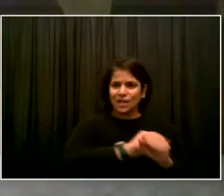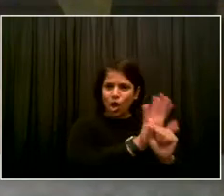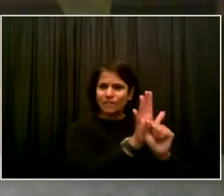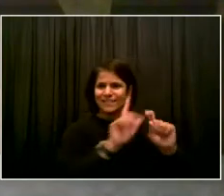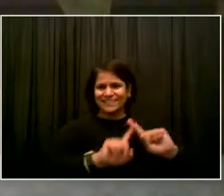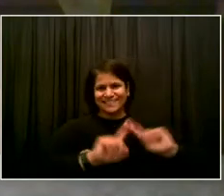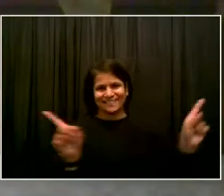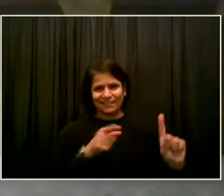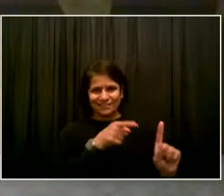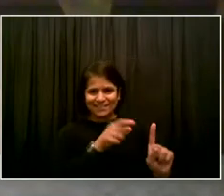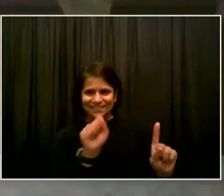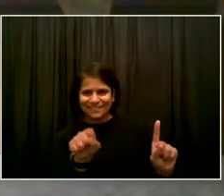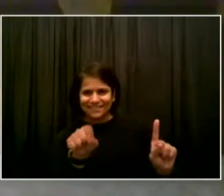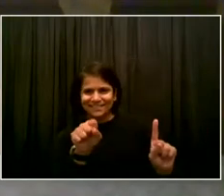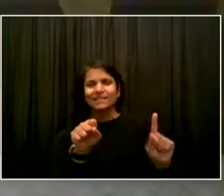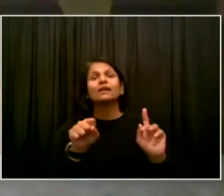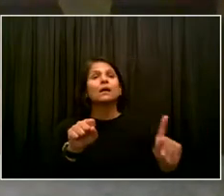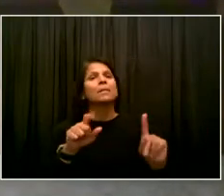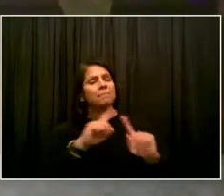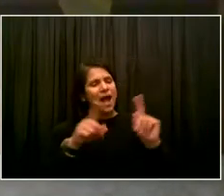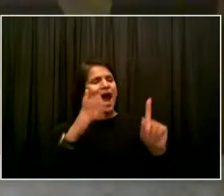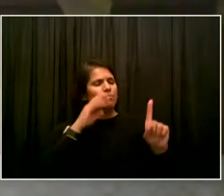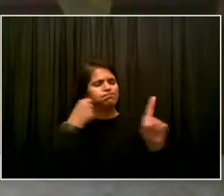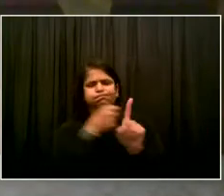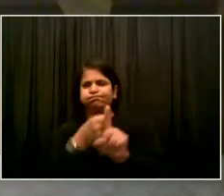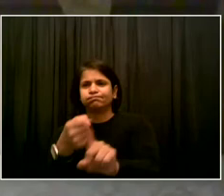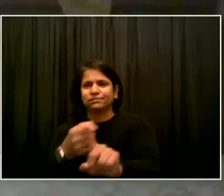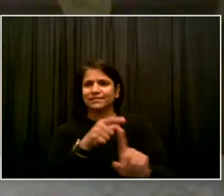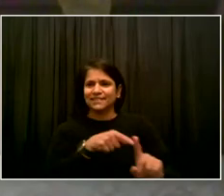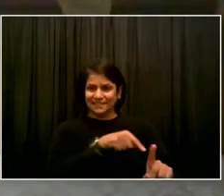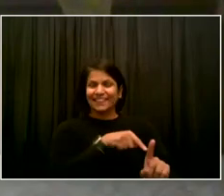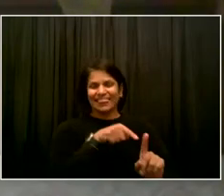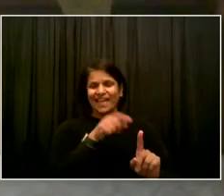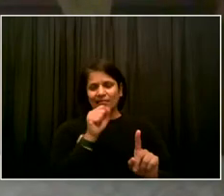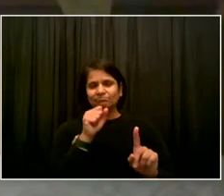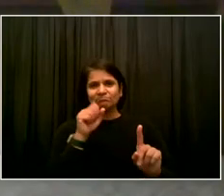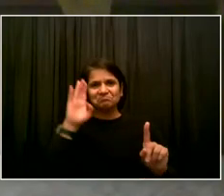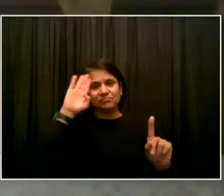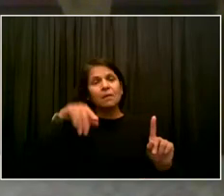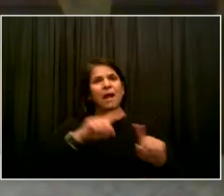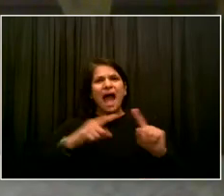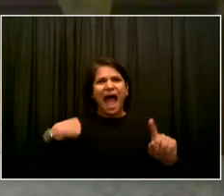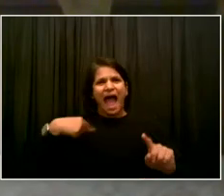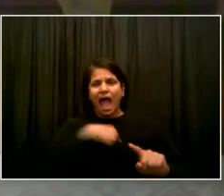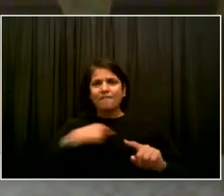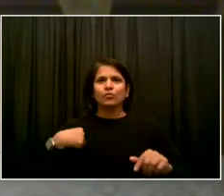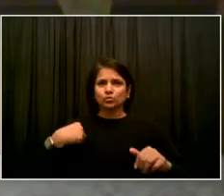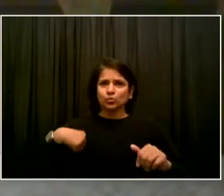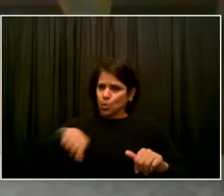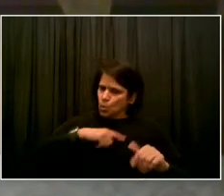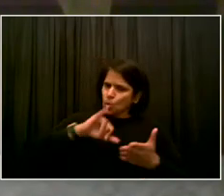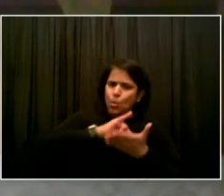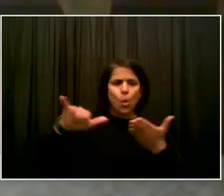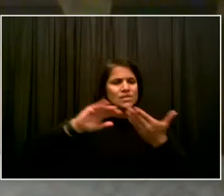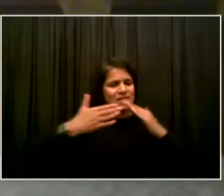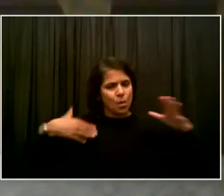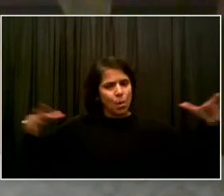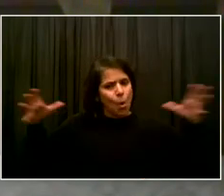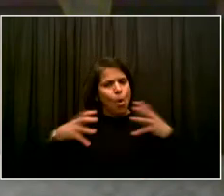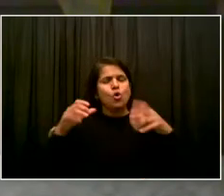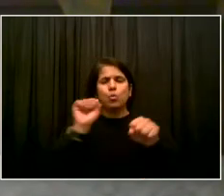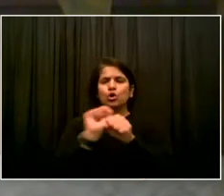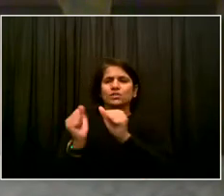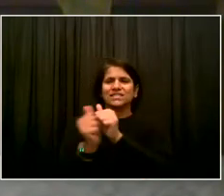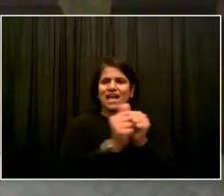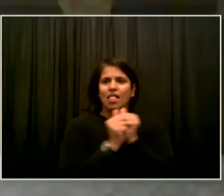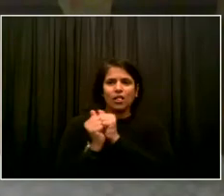open and thriving is for us to unite once again. And I'm ready to do so. And Mayor, again, I cannot thank you enough for the leadership